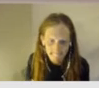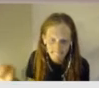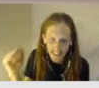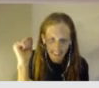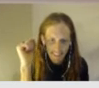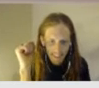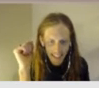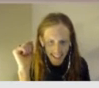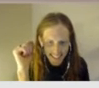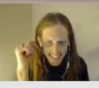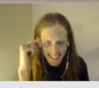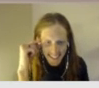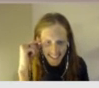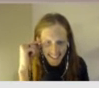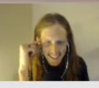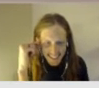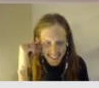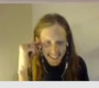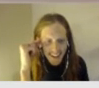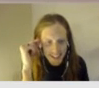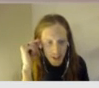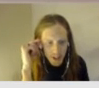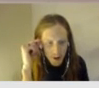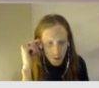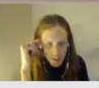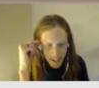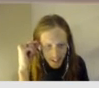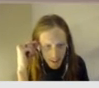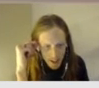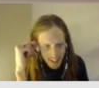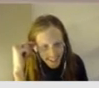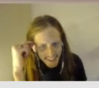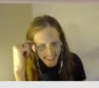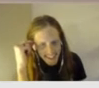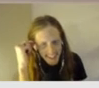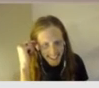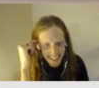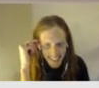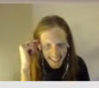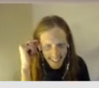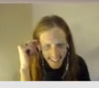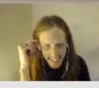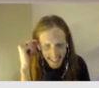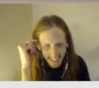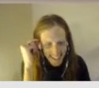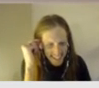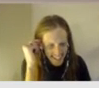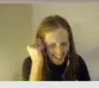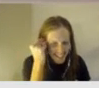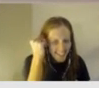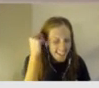would totally run the other direction. So, so you're your own worst nightmare. Yeah. I think I'm the scariest guy in the street, to be